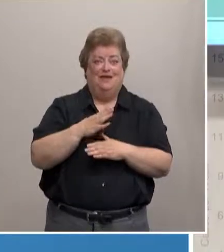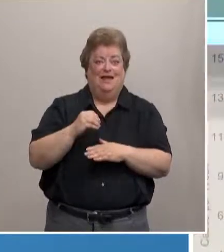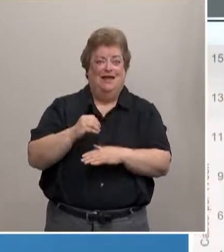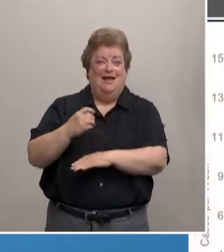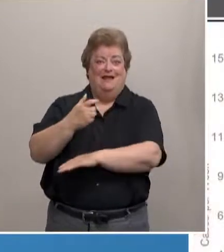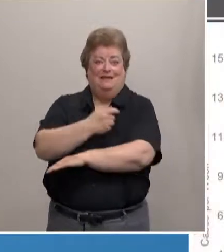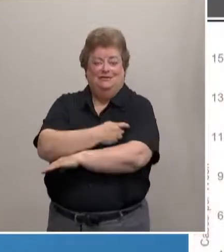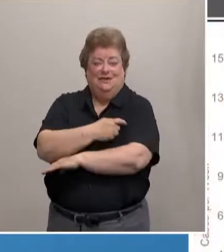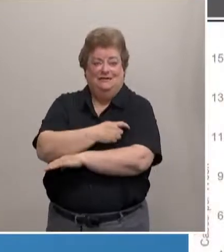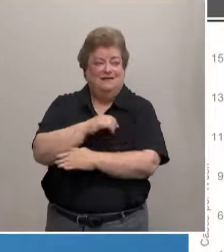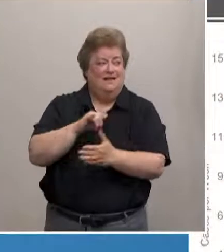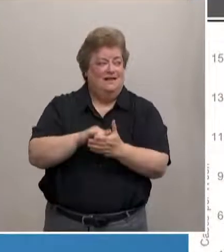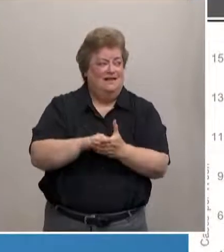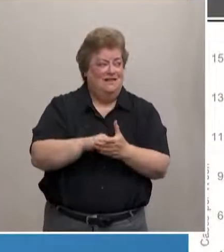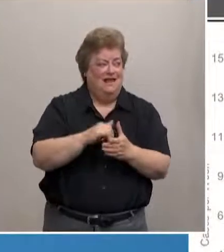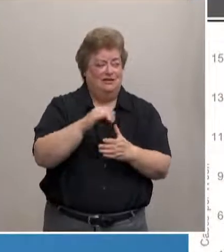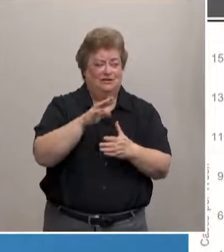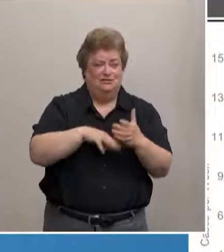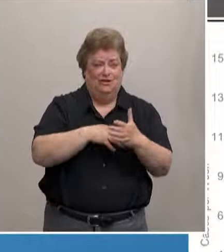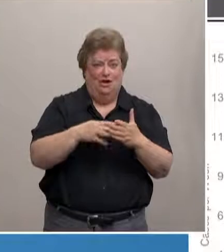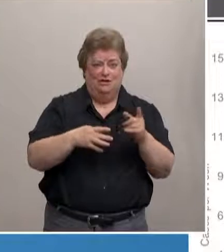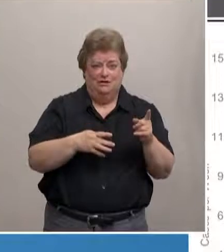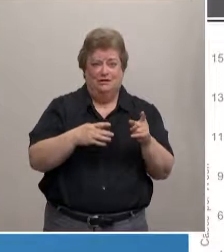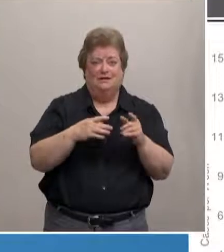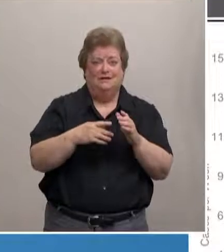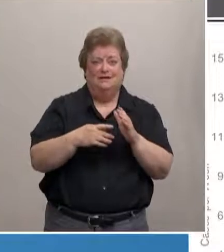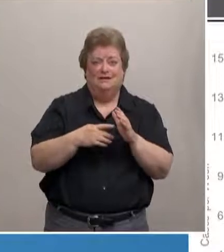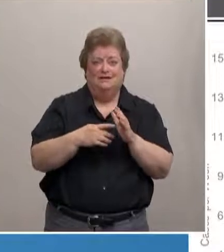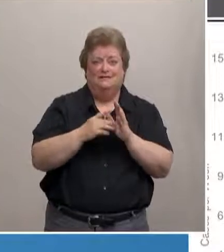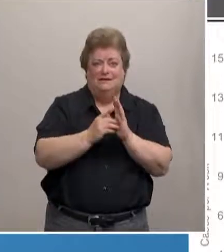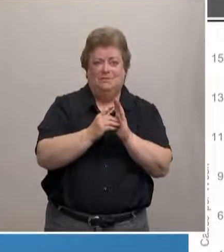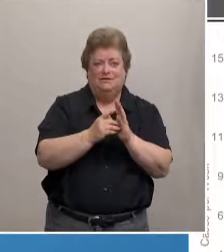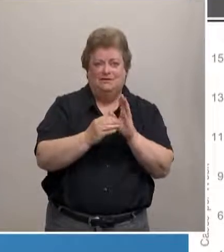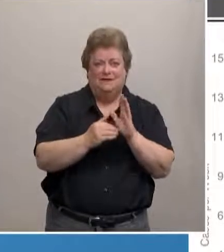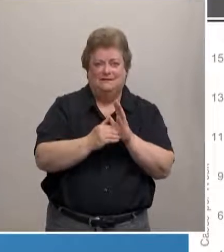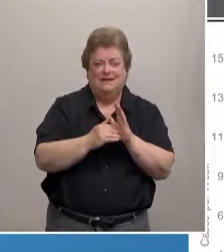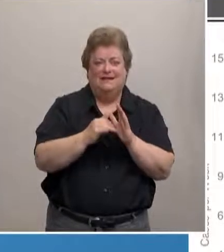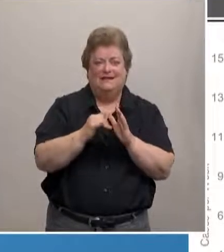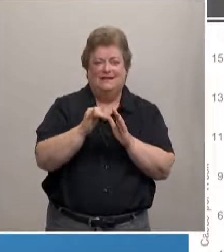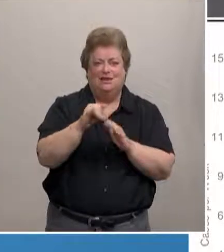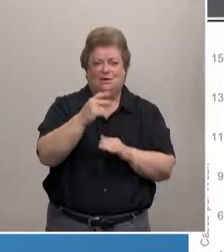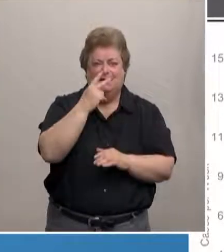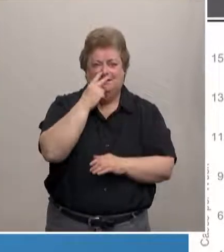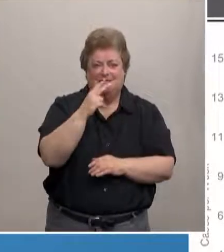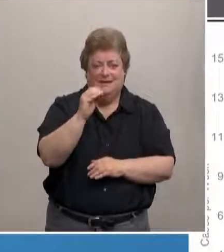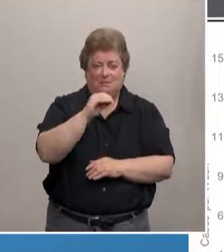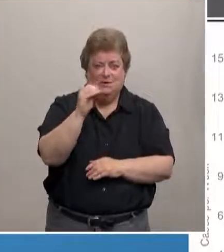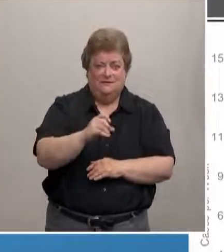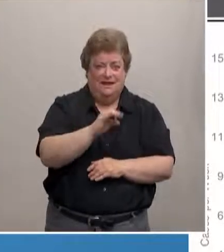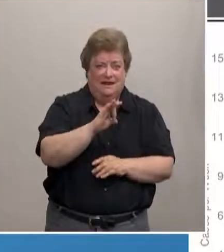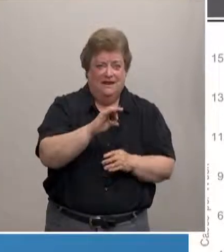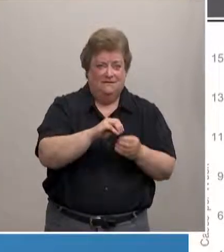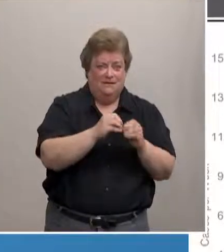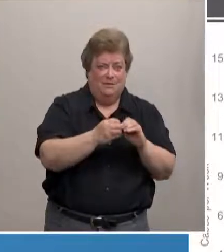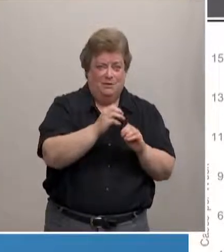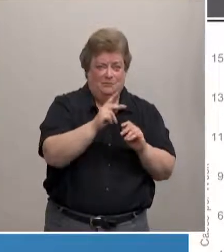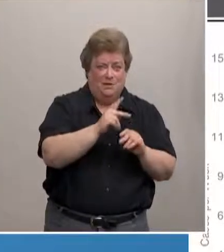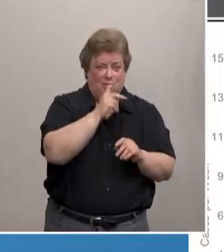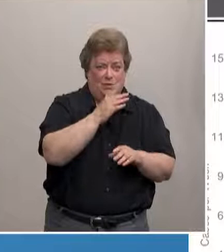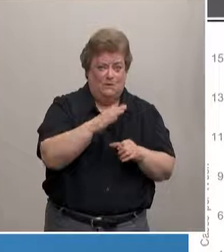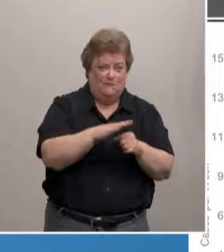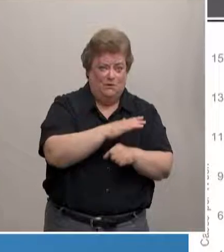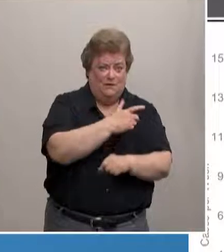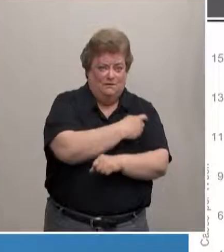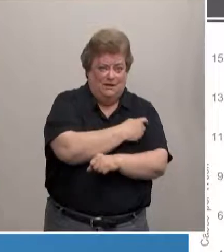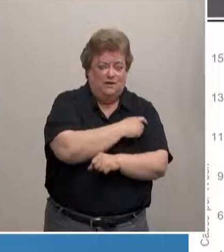is a great demonstration of that. You can see that as the percent of people fully vaccinated has gone up,